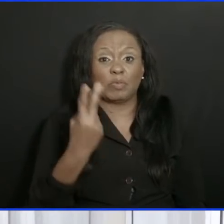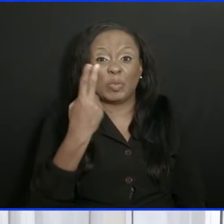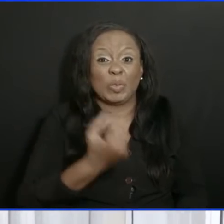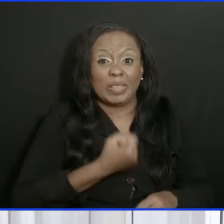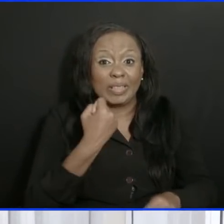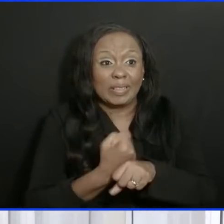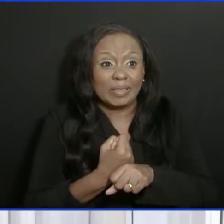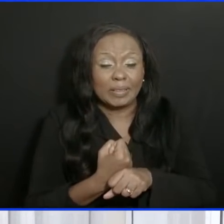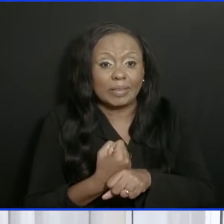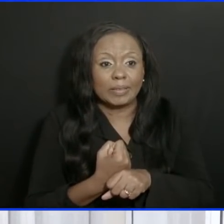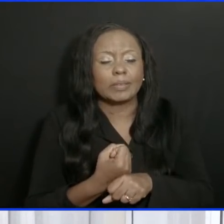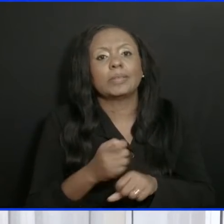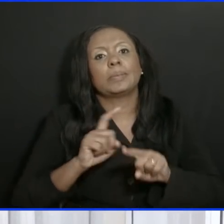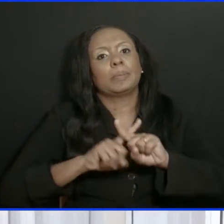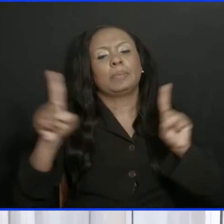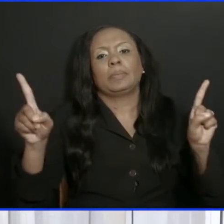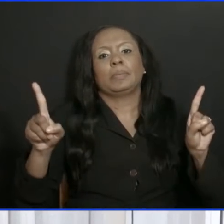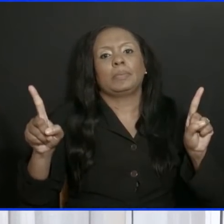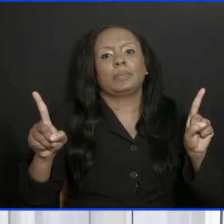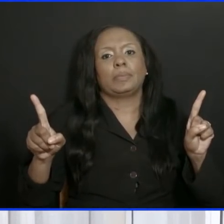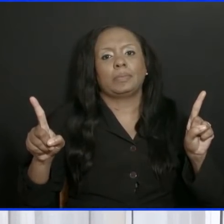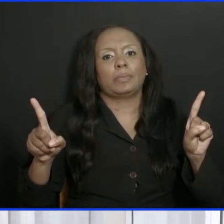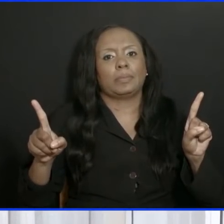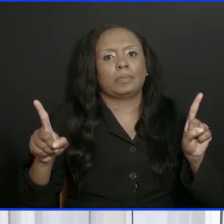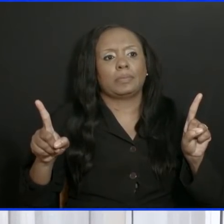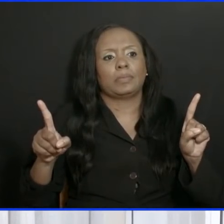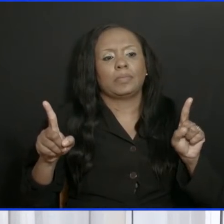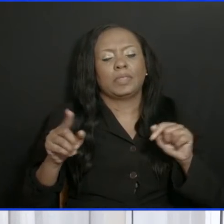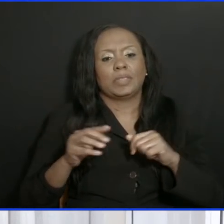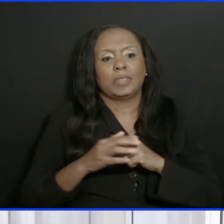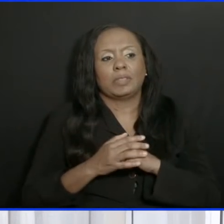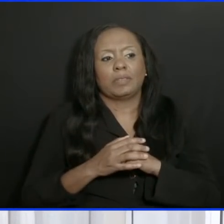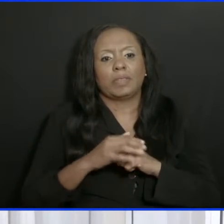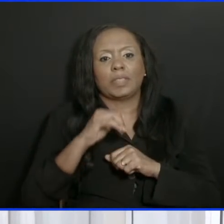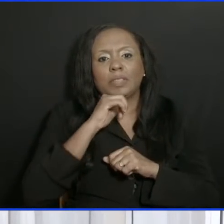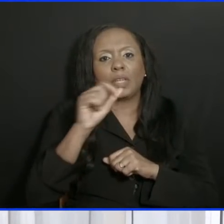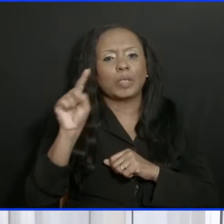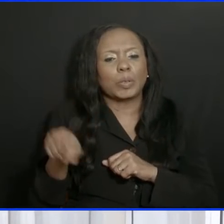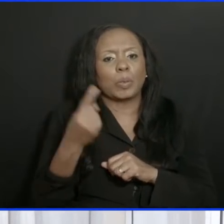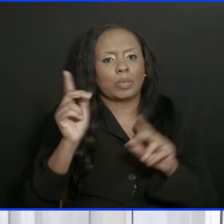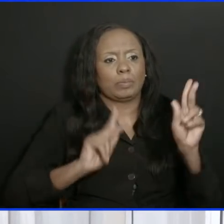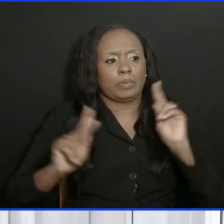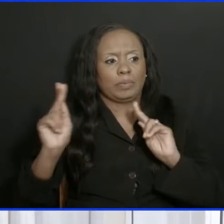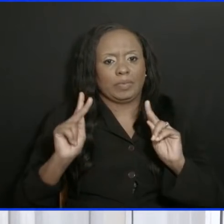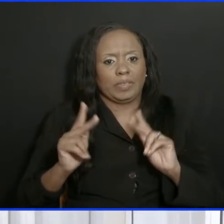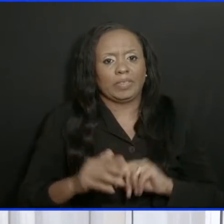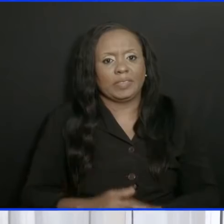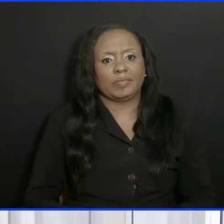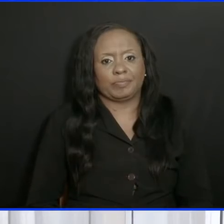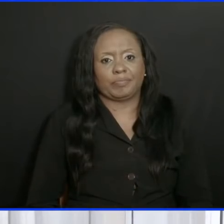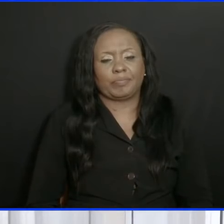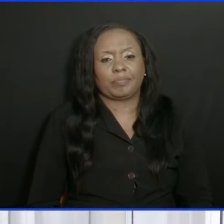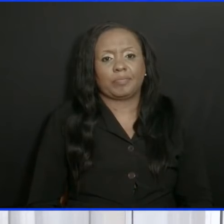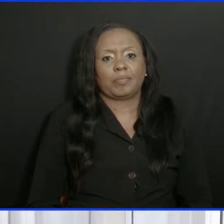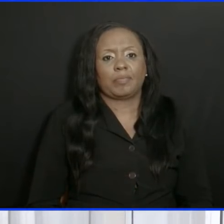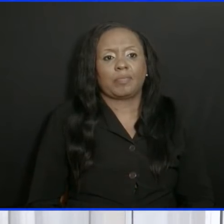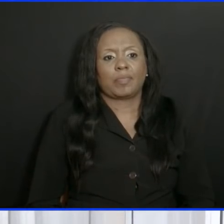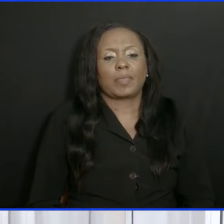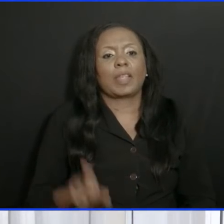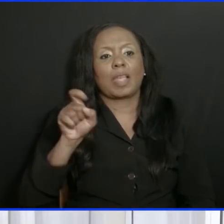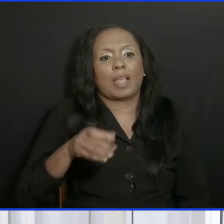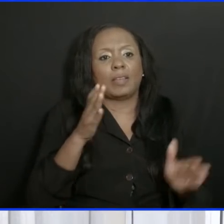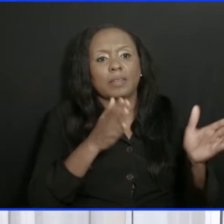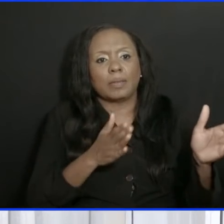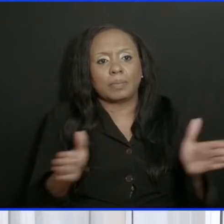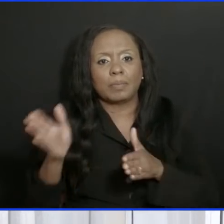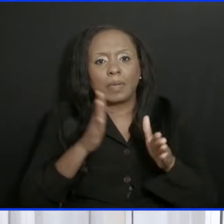But at the same time, we are not the only ones being affected. And against that backdrop, we have to be prepared to take